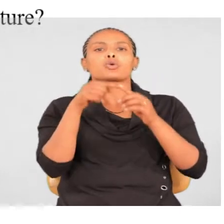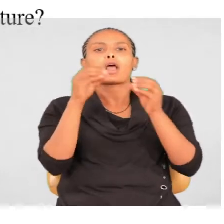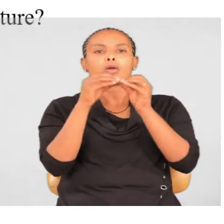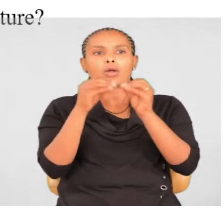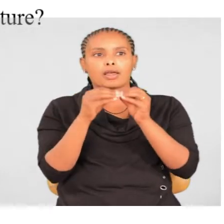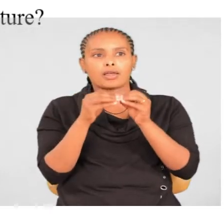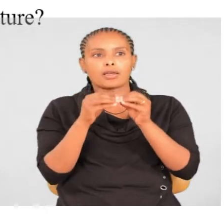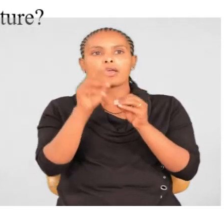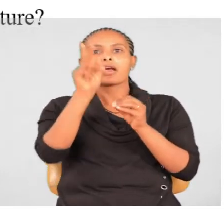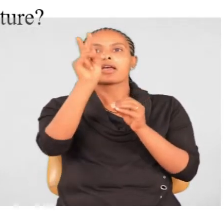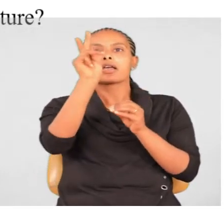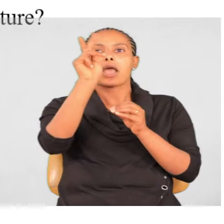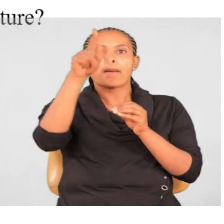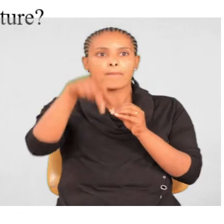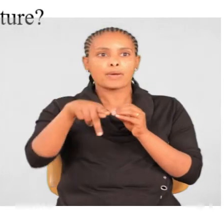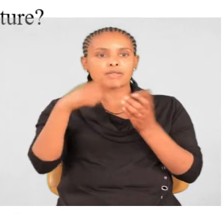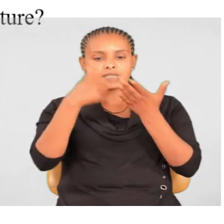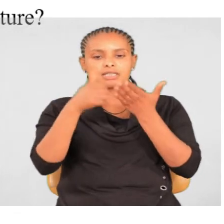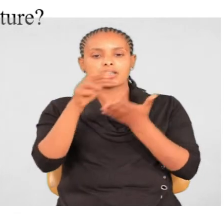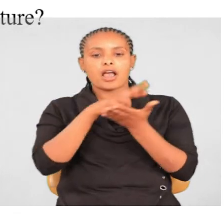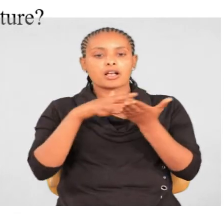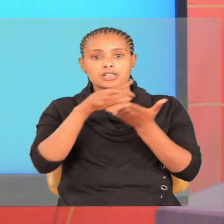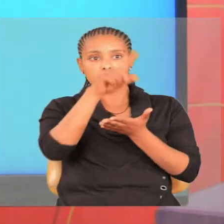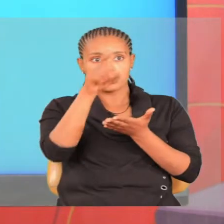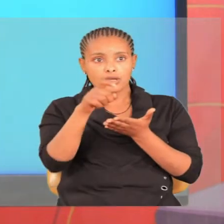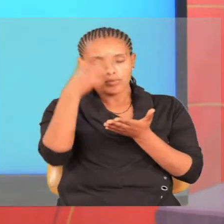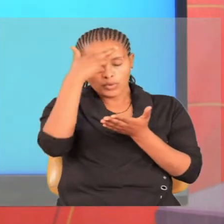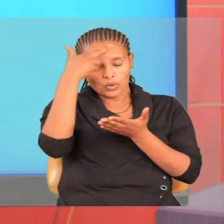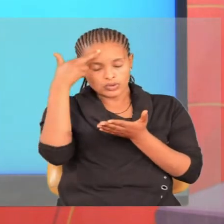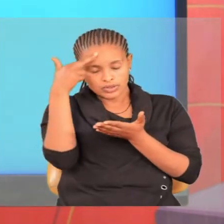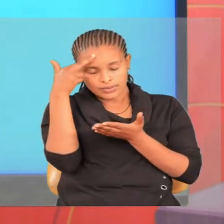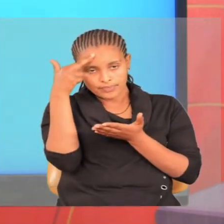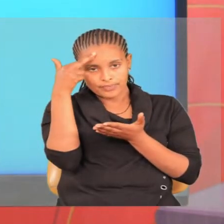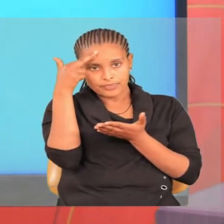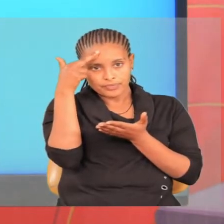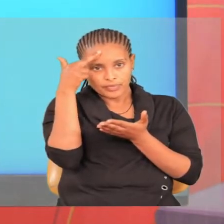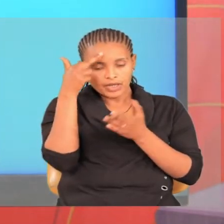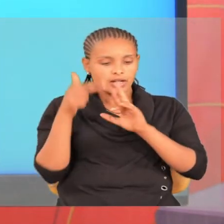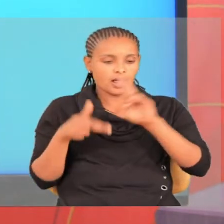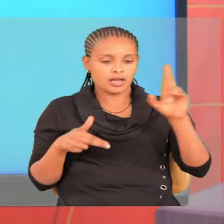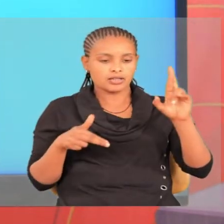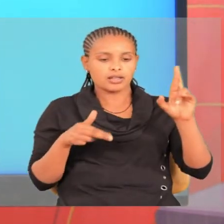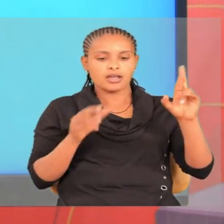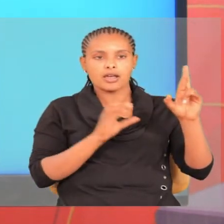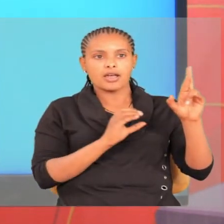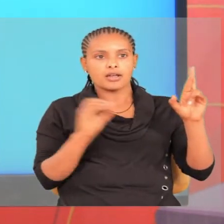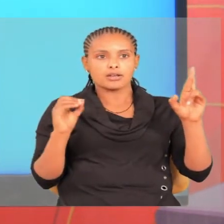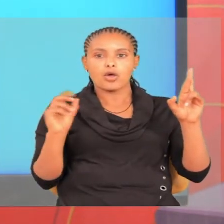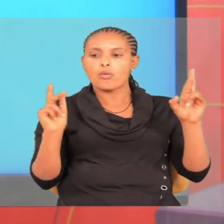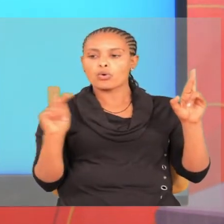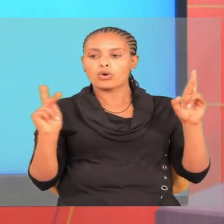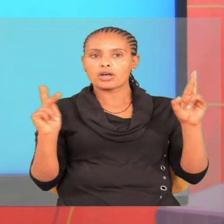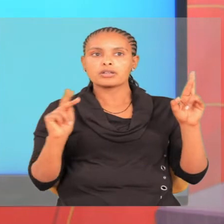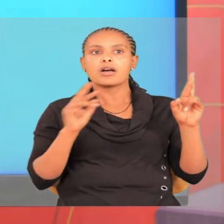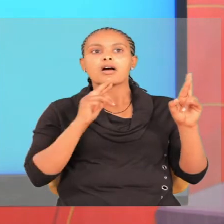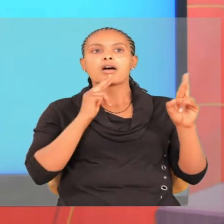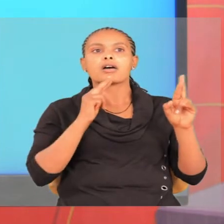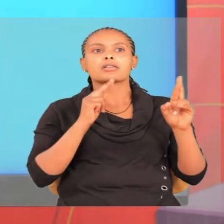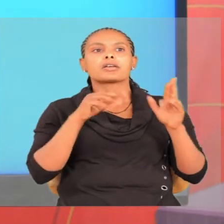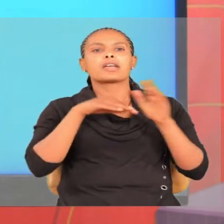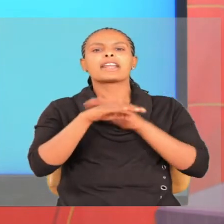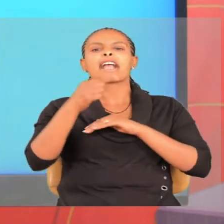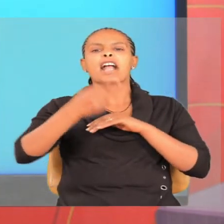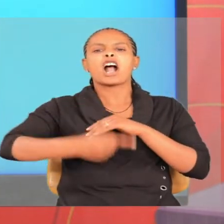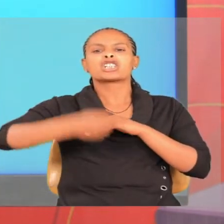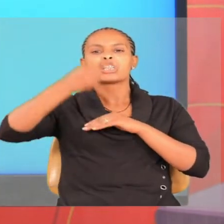calculate Kp for this reaction because reactants and products are in